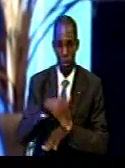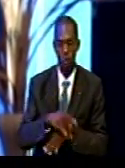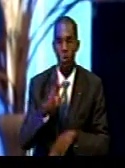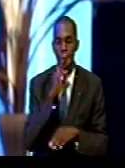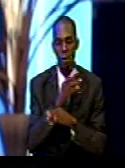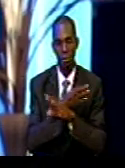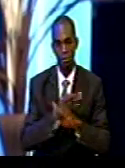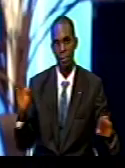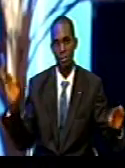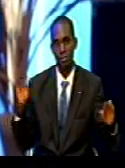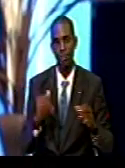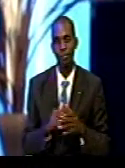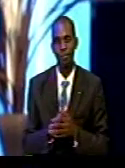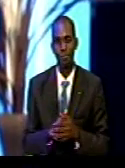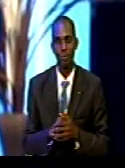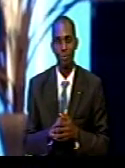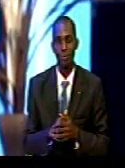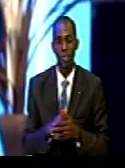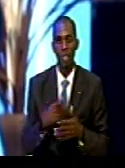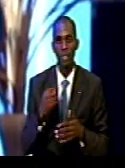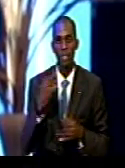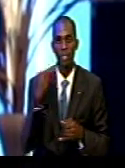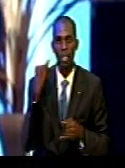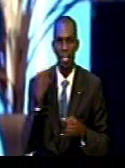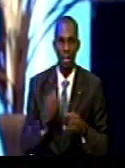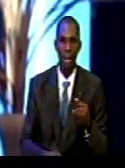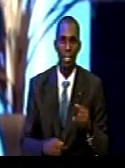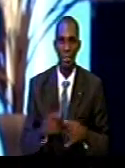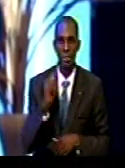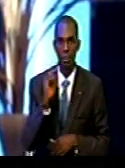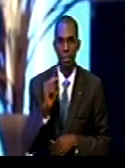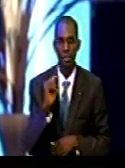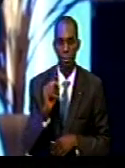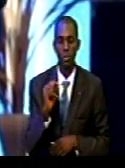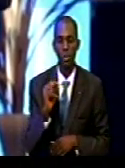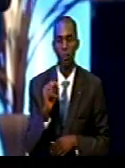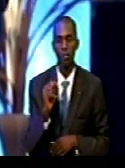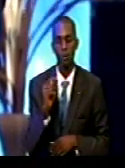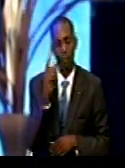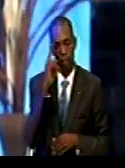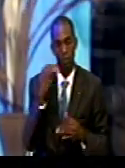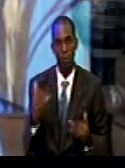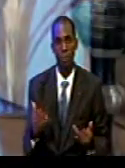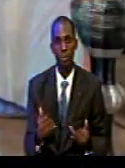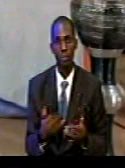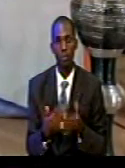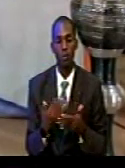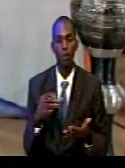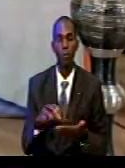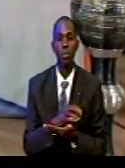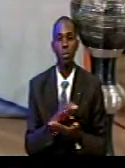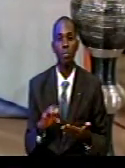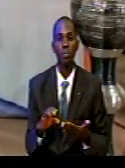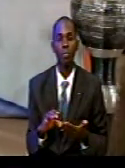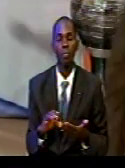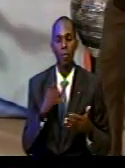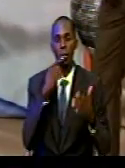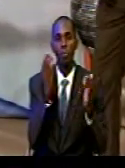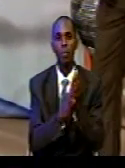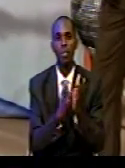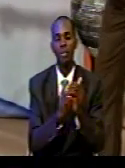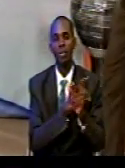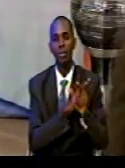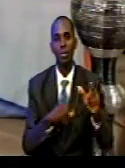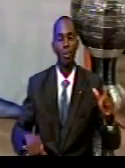adult, tonight you are free. We take the last testifier for tonight before the